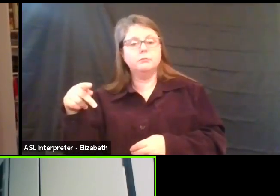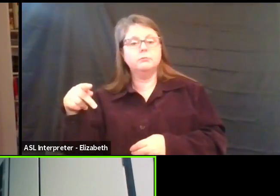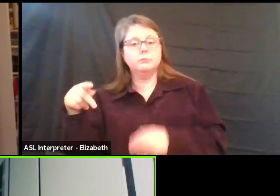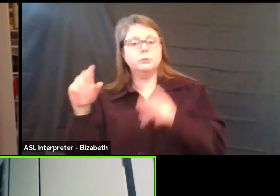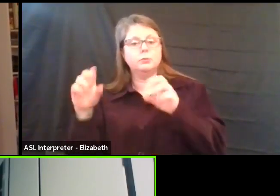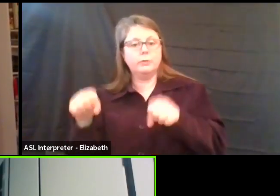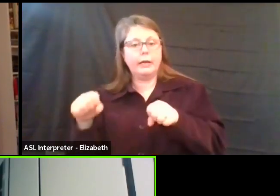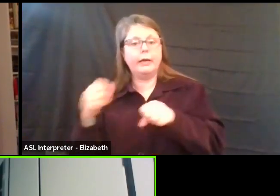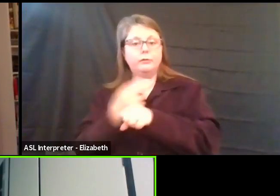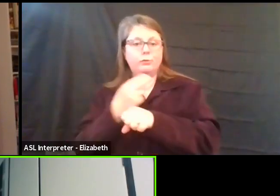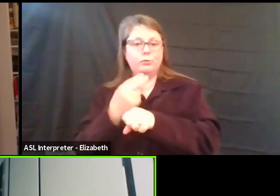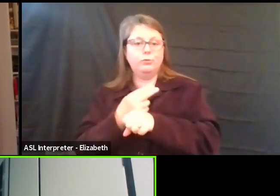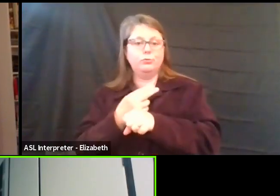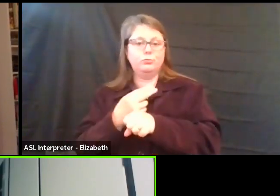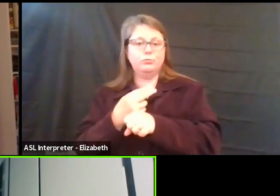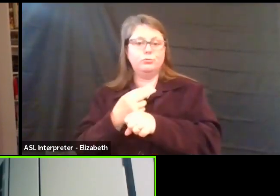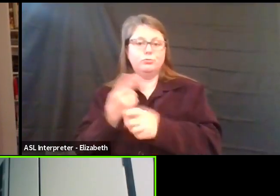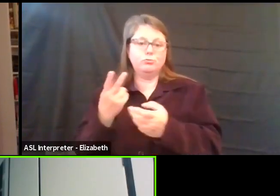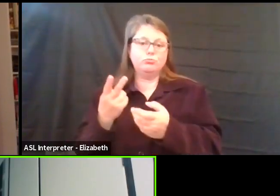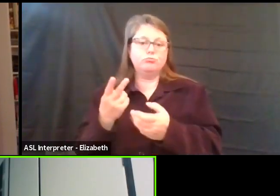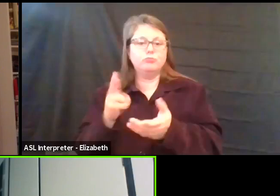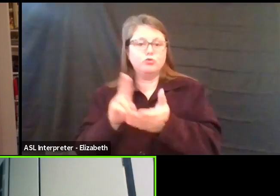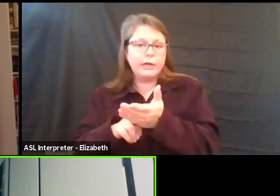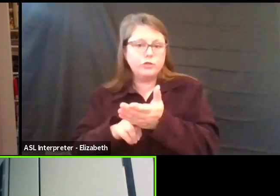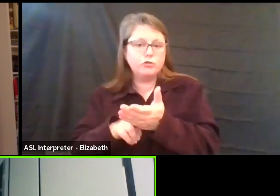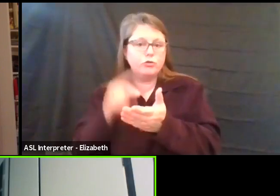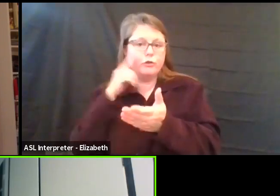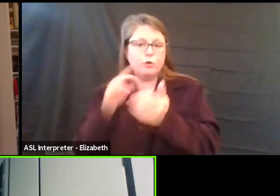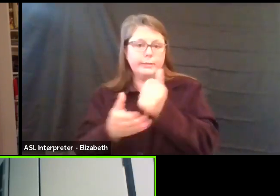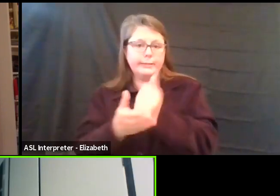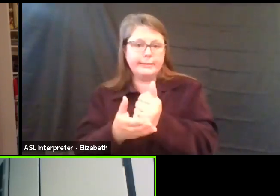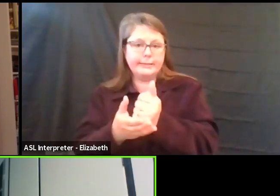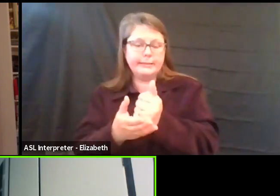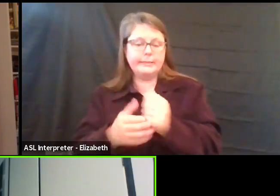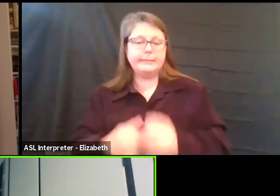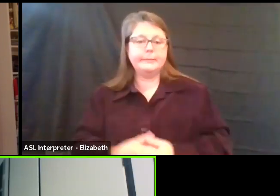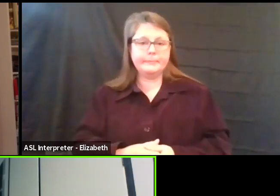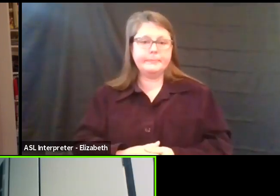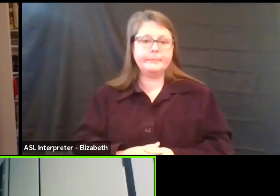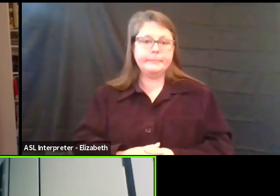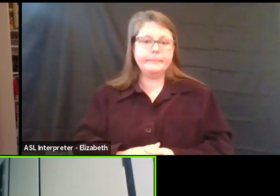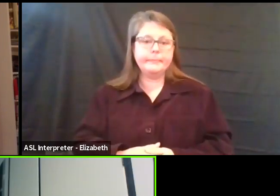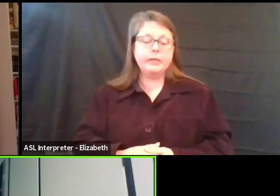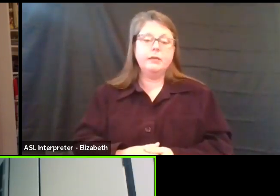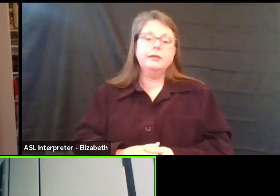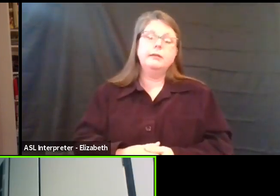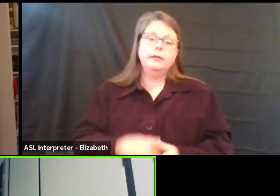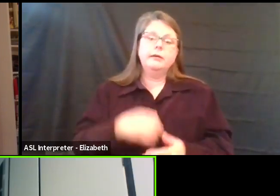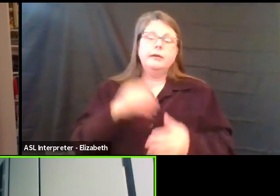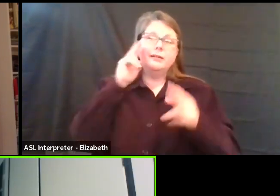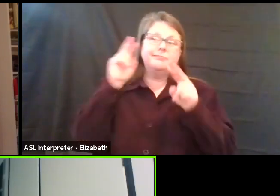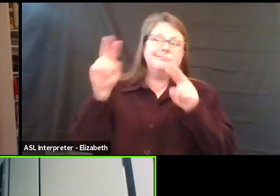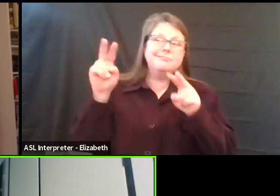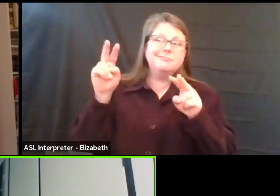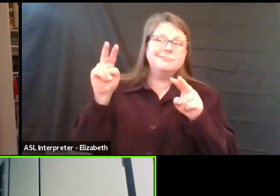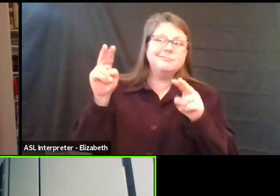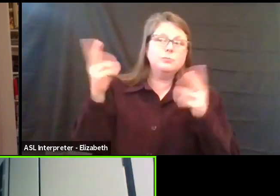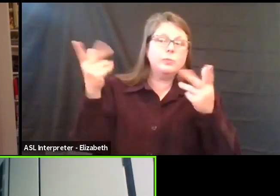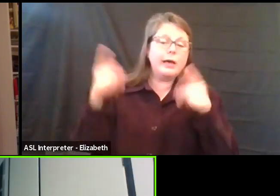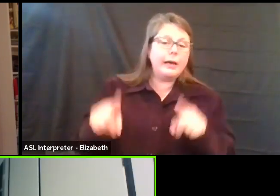What you can expect is that there's a significant amount of information that we ask for,